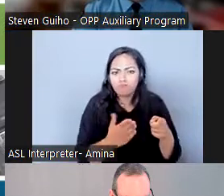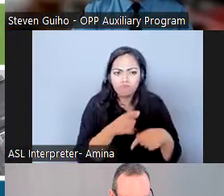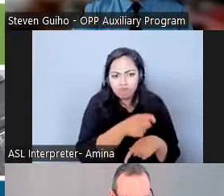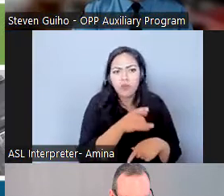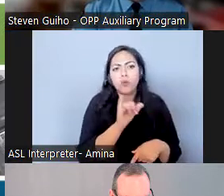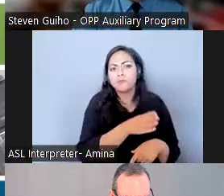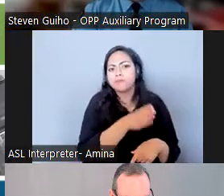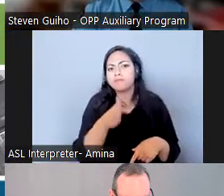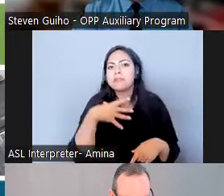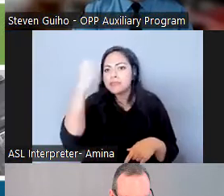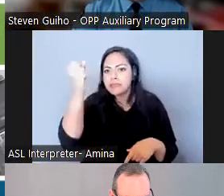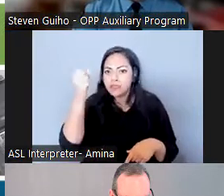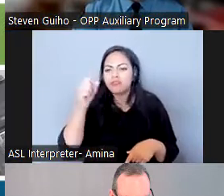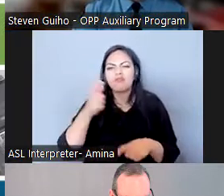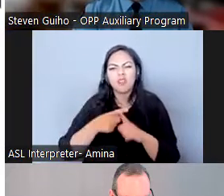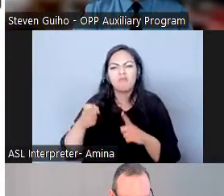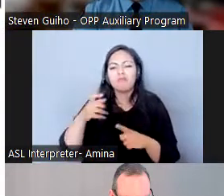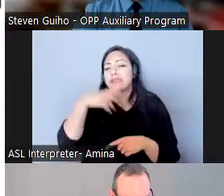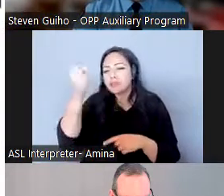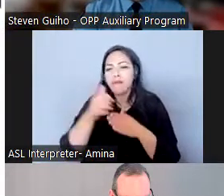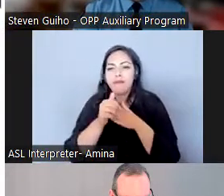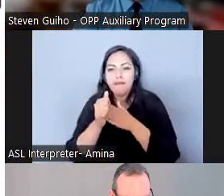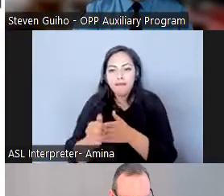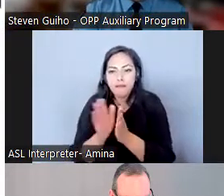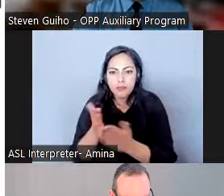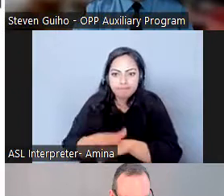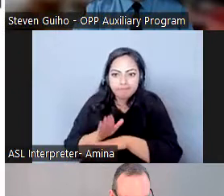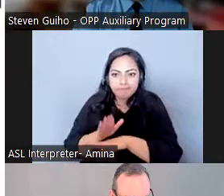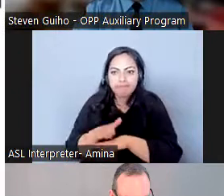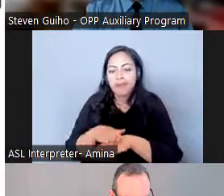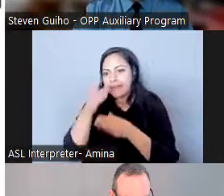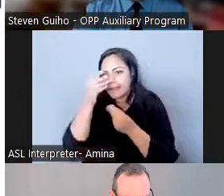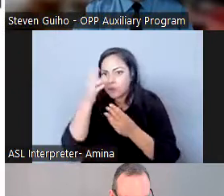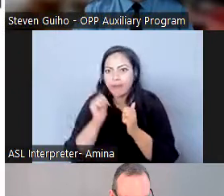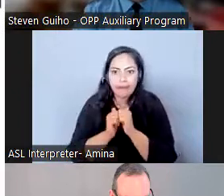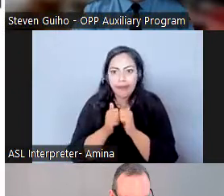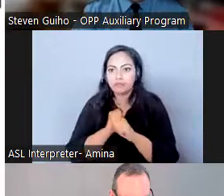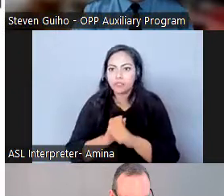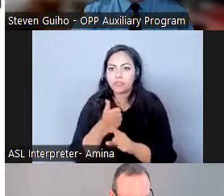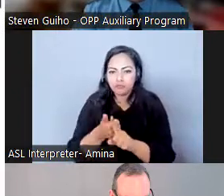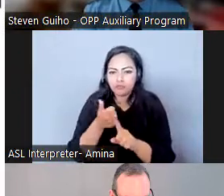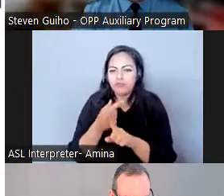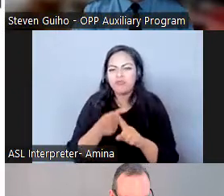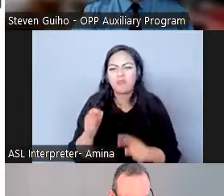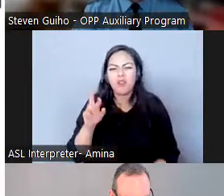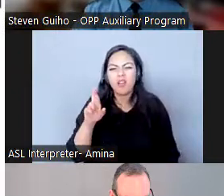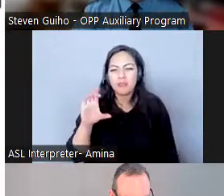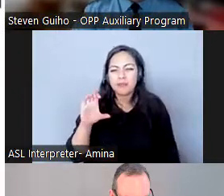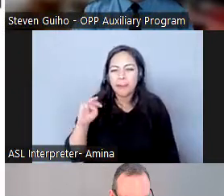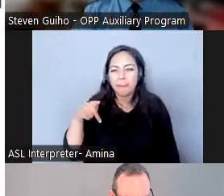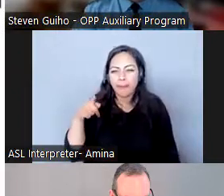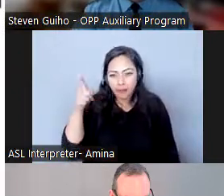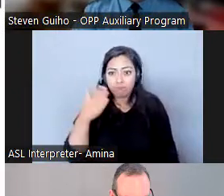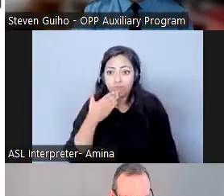And our website, I've been putting some things in the chat box today. You can go on our website and under fact